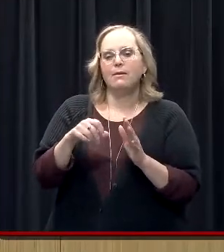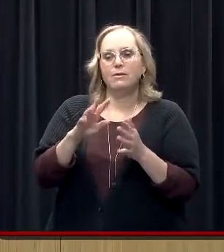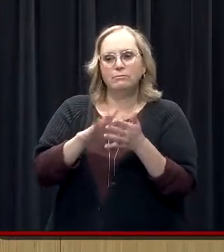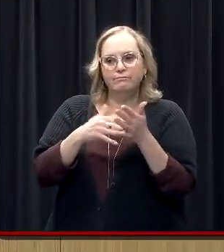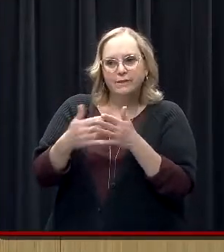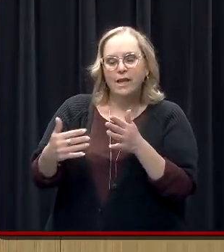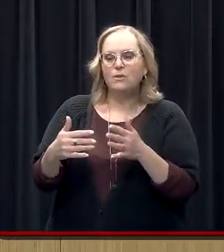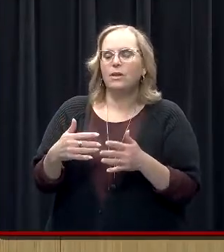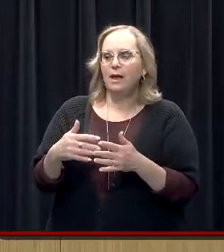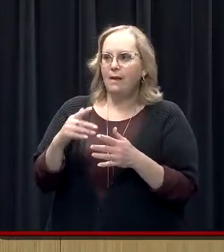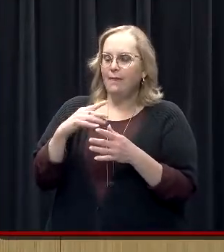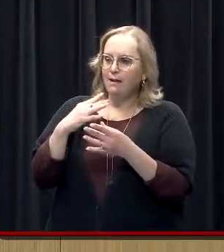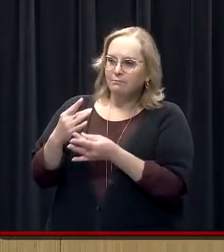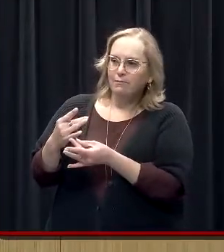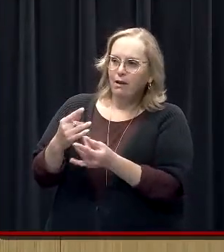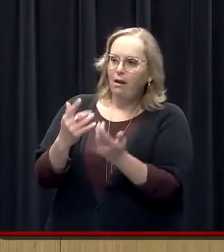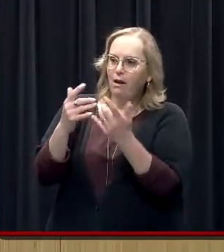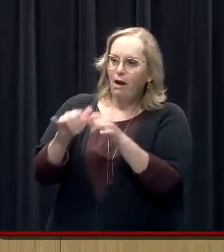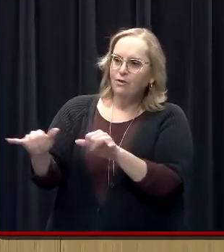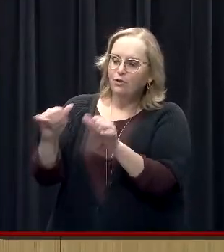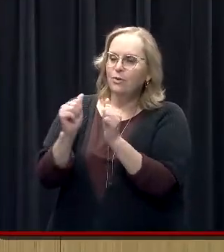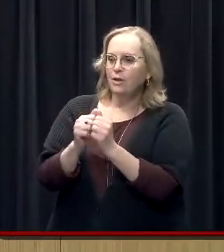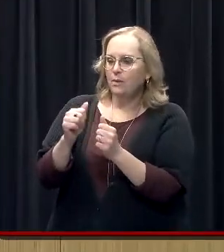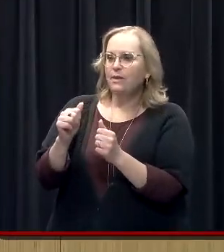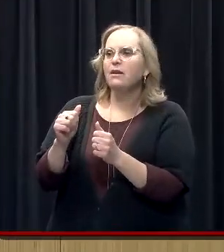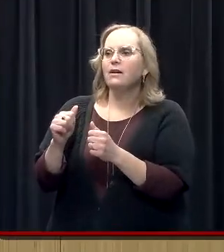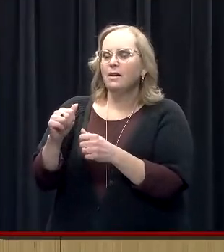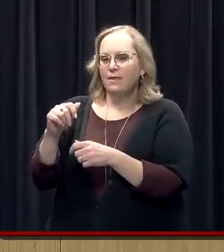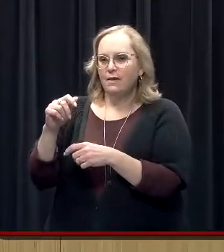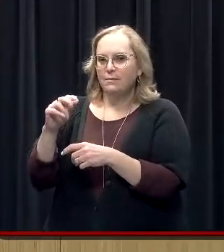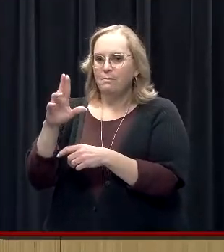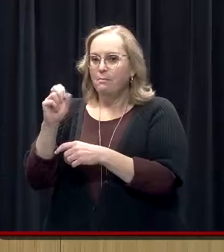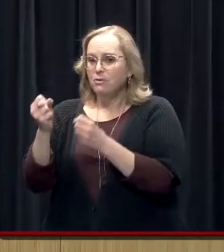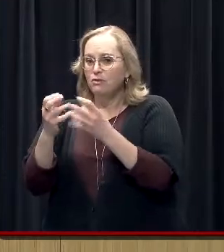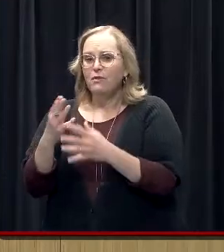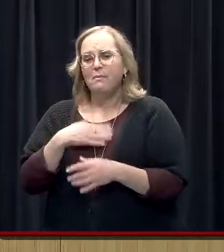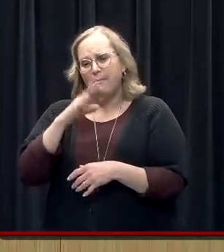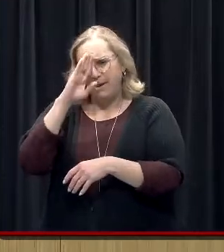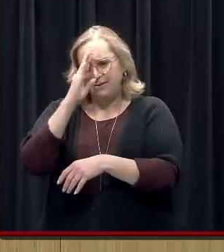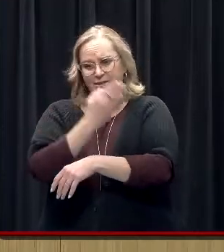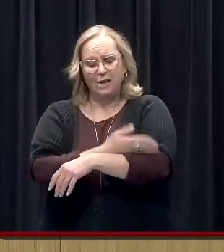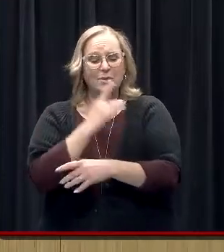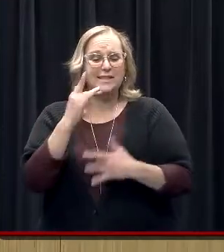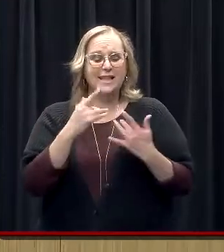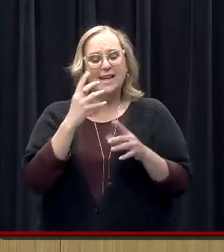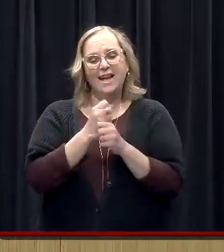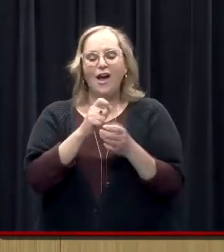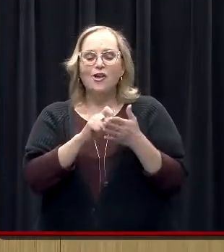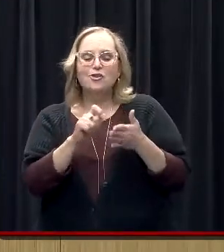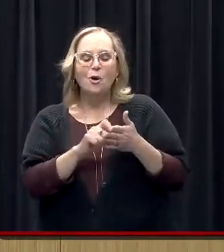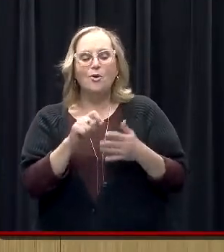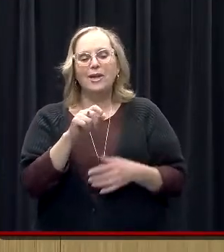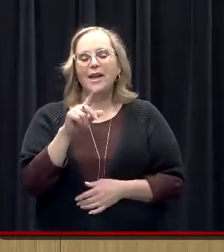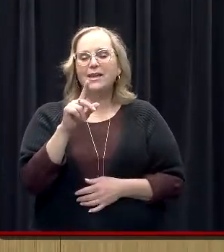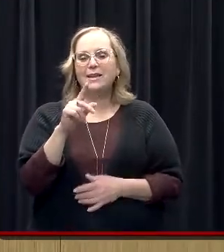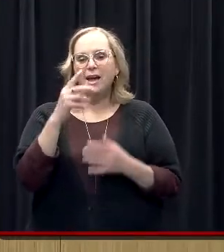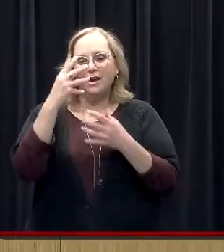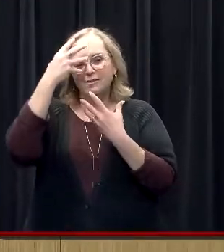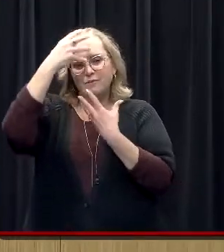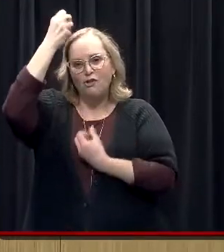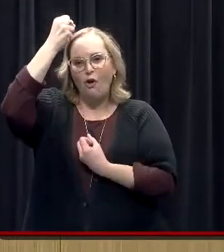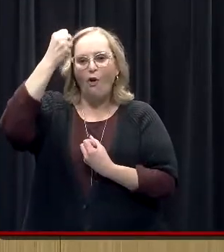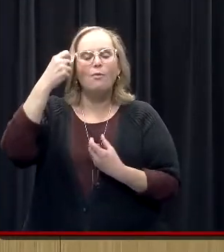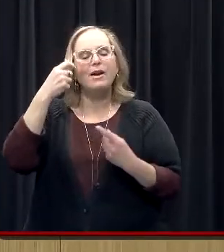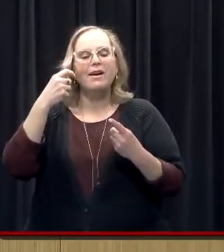drivers. My son was super excited. He got a little note and a gnome from his bus driver saying, thank you for being an awesome, awesome